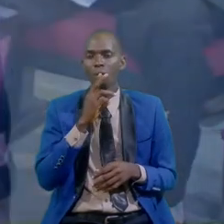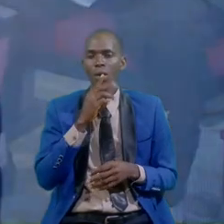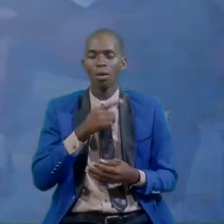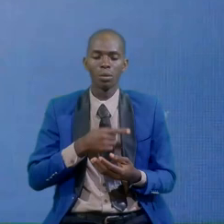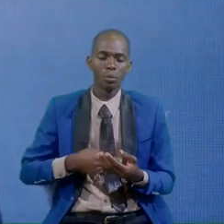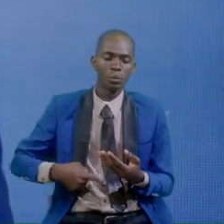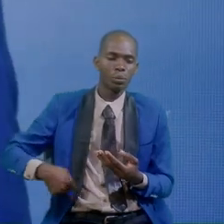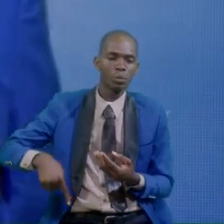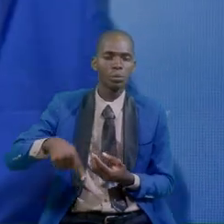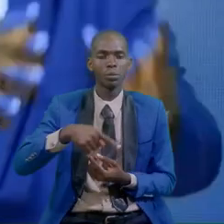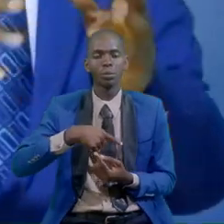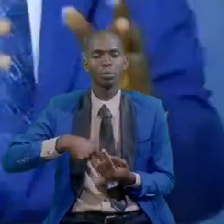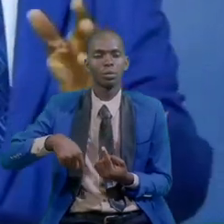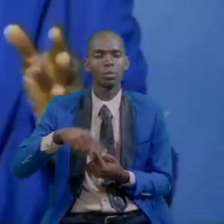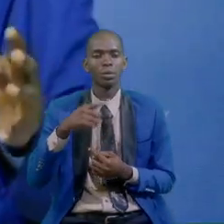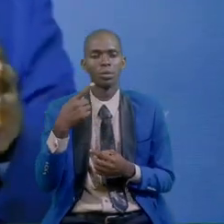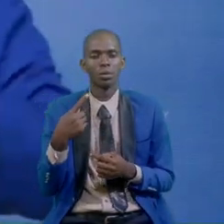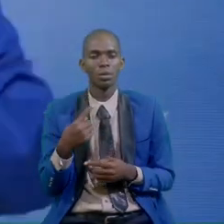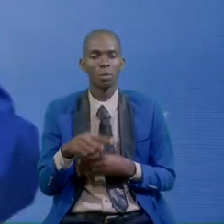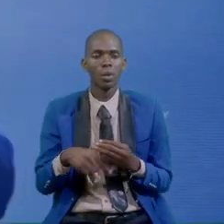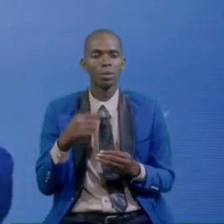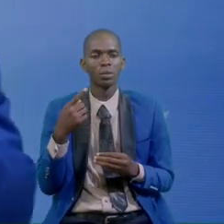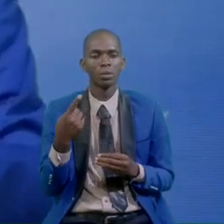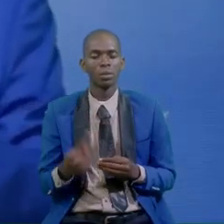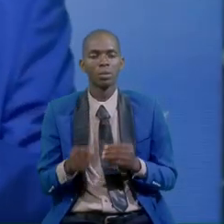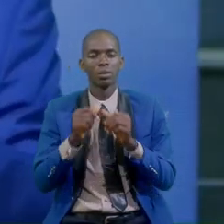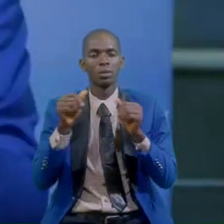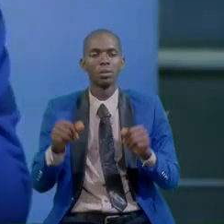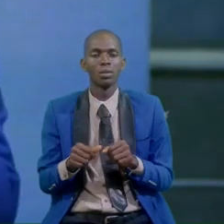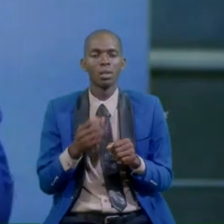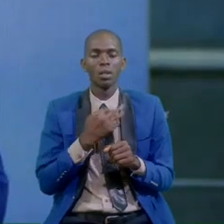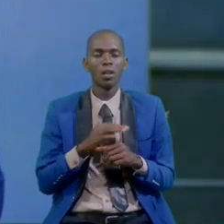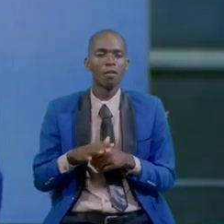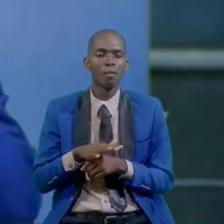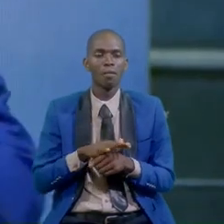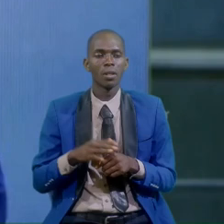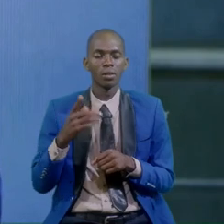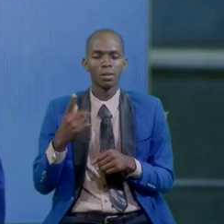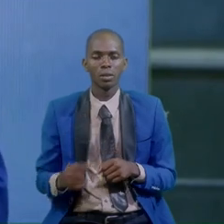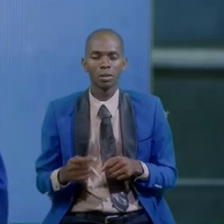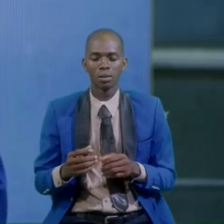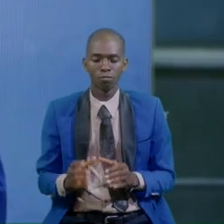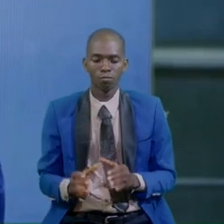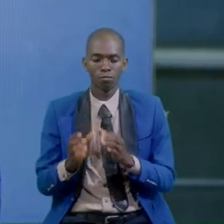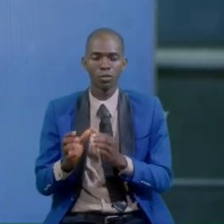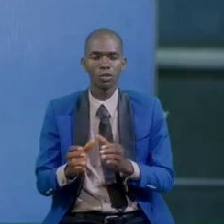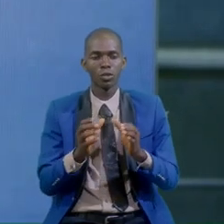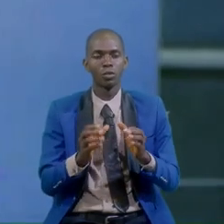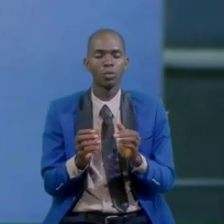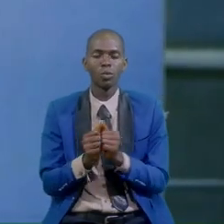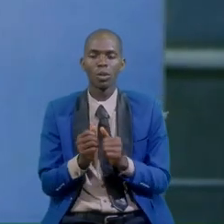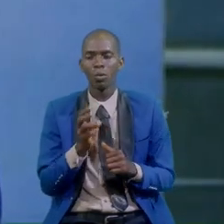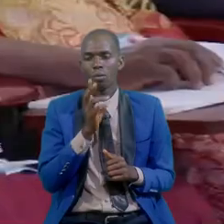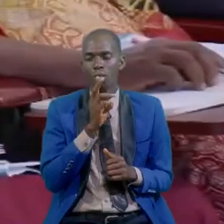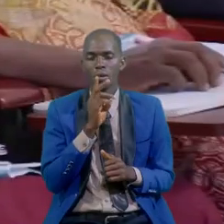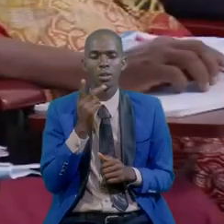the altar. And he filled the trench also with water. Look at